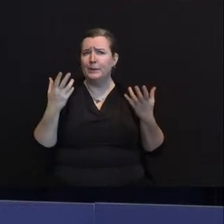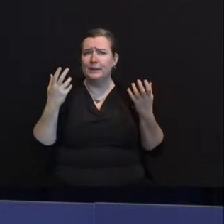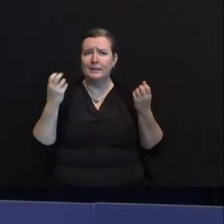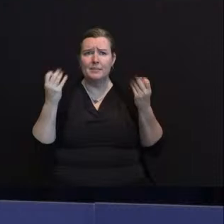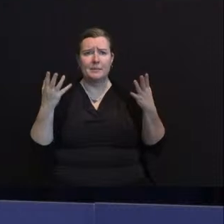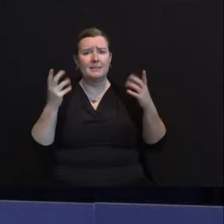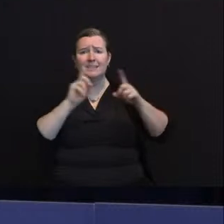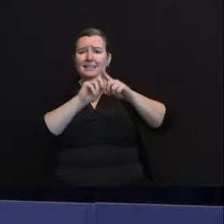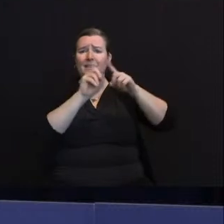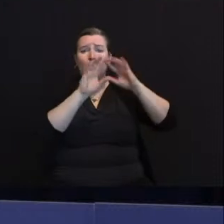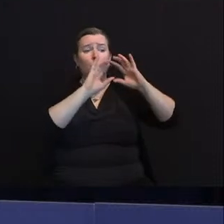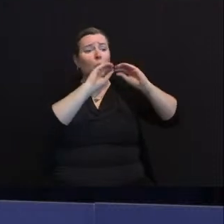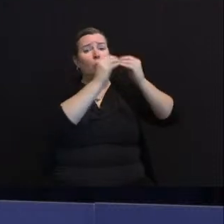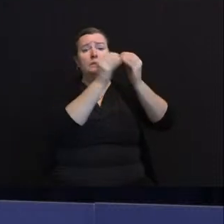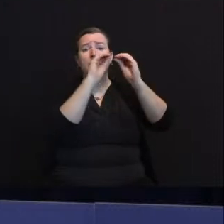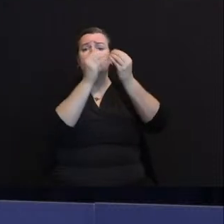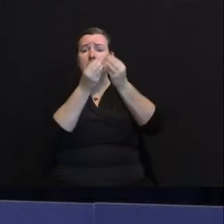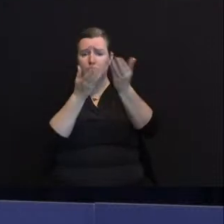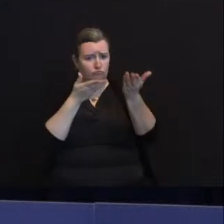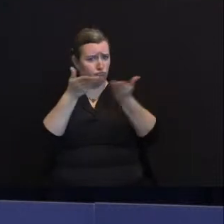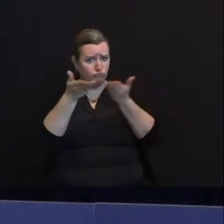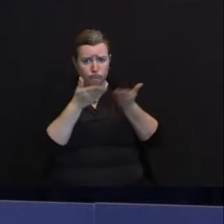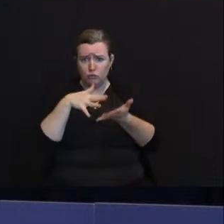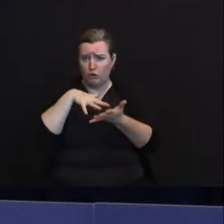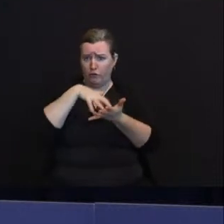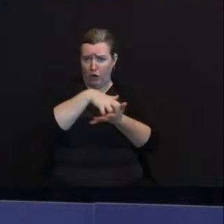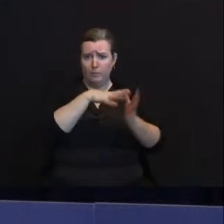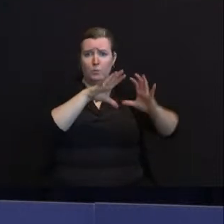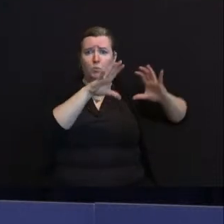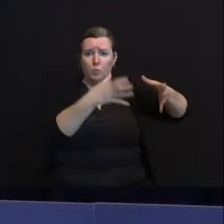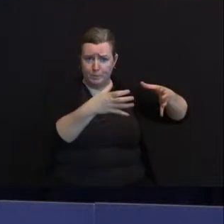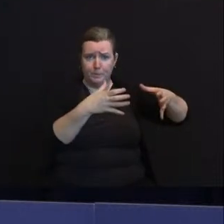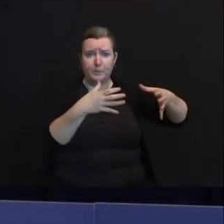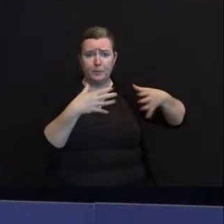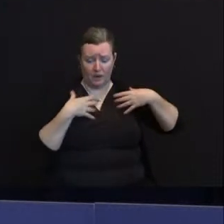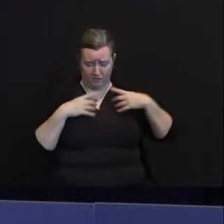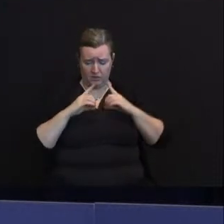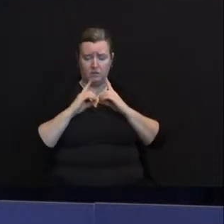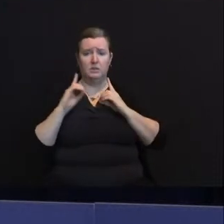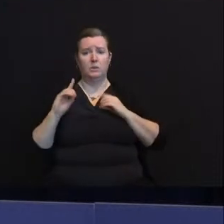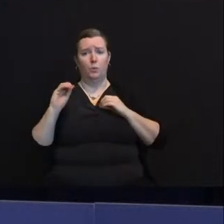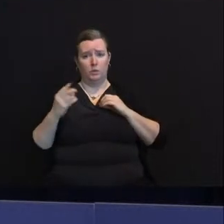to serve vulnerable communities, the department has also collaborated with